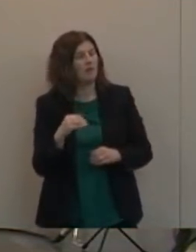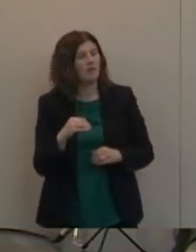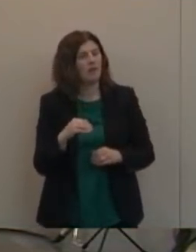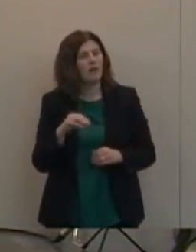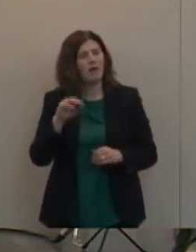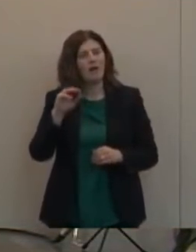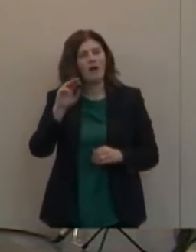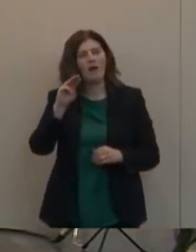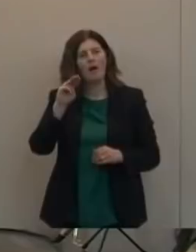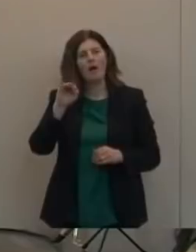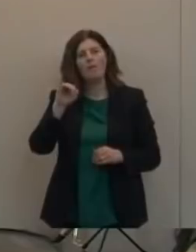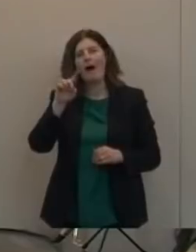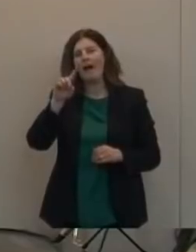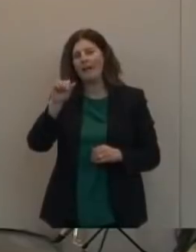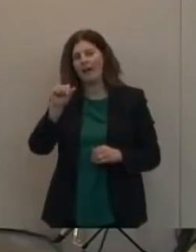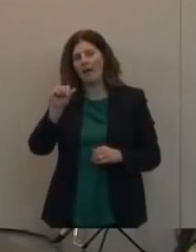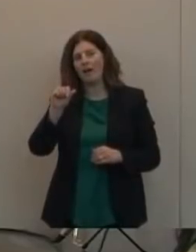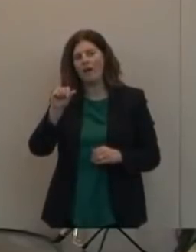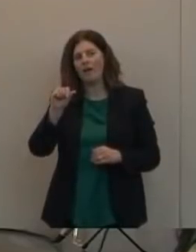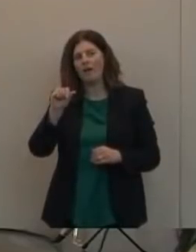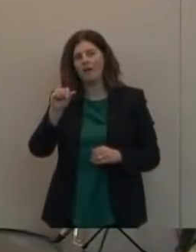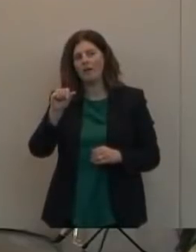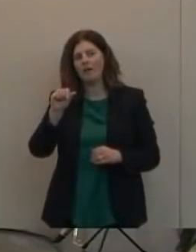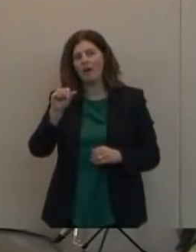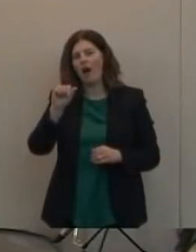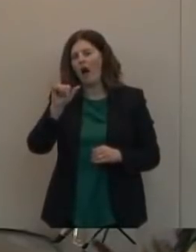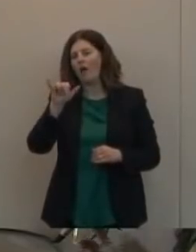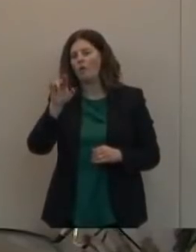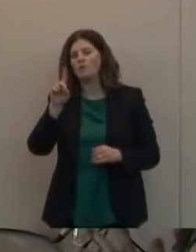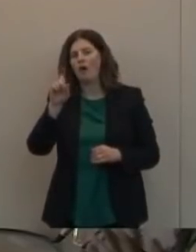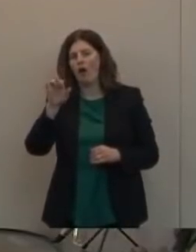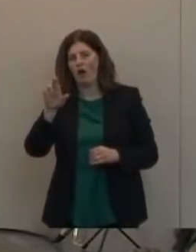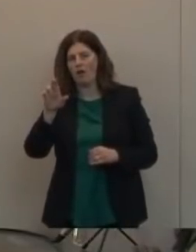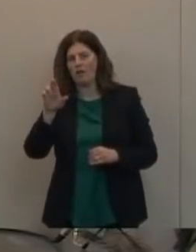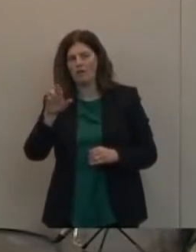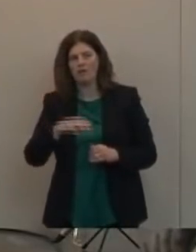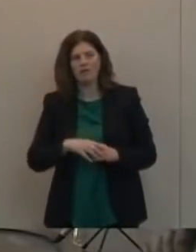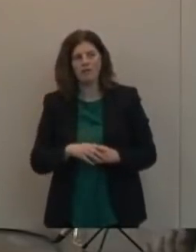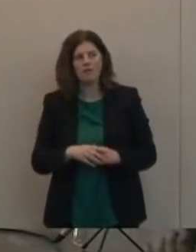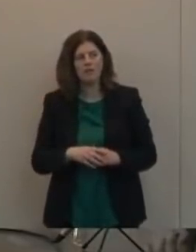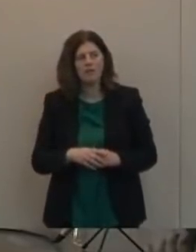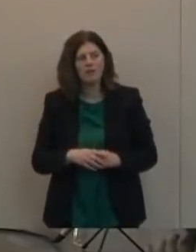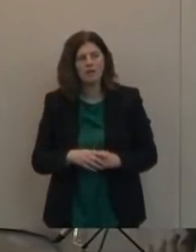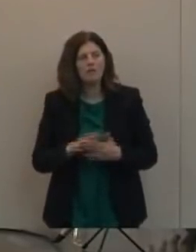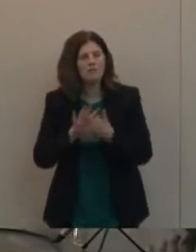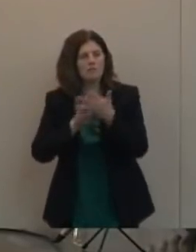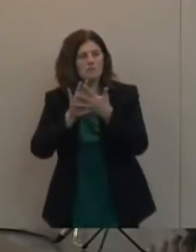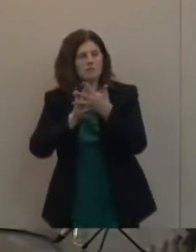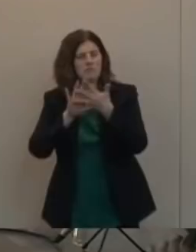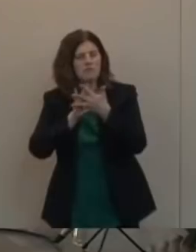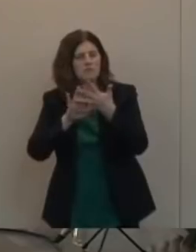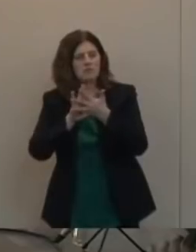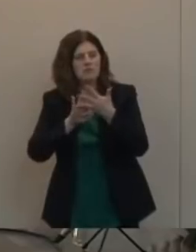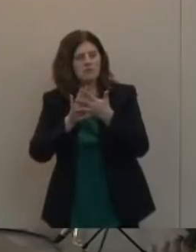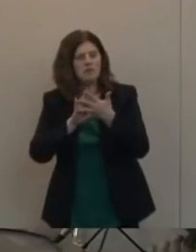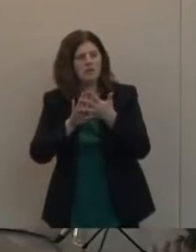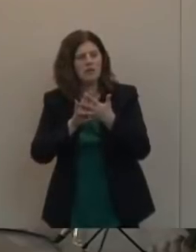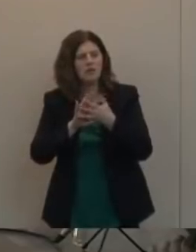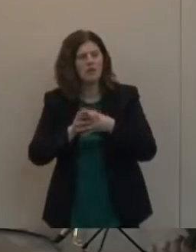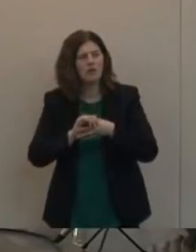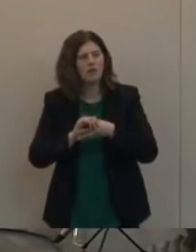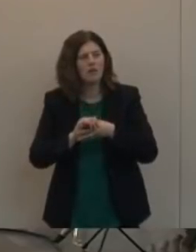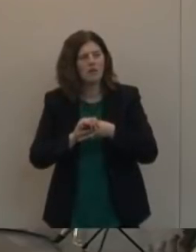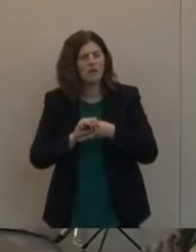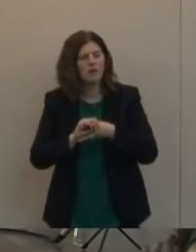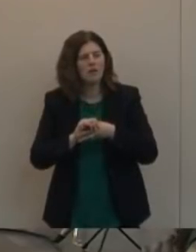with Univision. Mayra, you are unmuted. Go ahead. We applaud that effort, and now New Mexicans should expect, in short order, you will